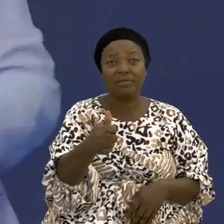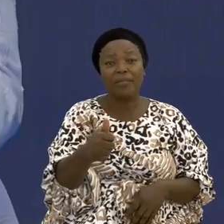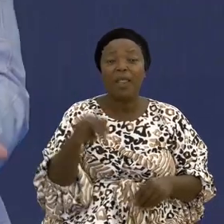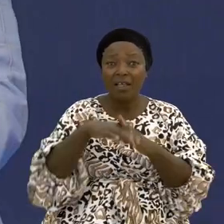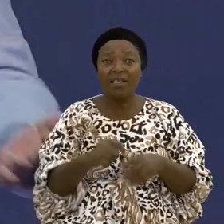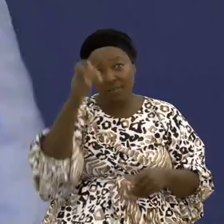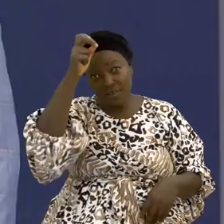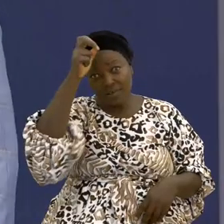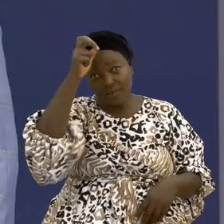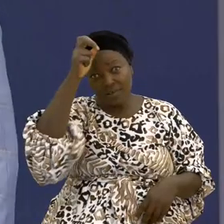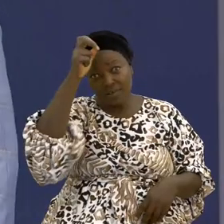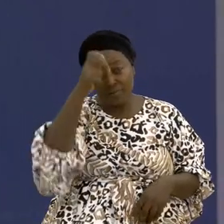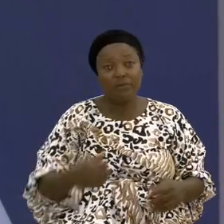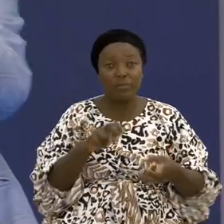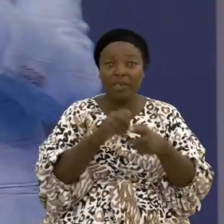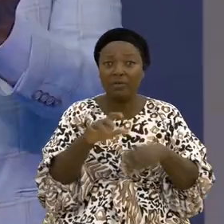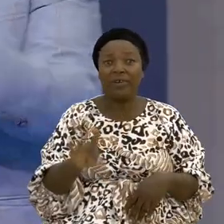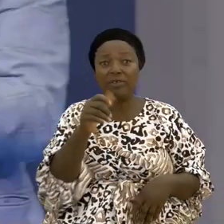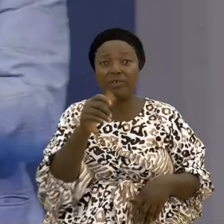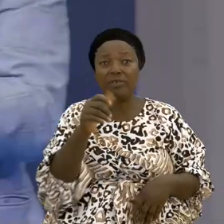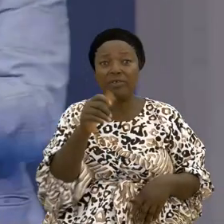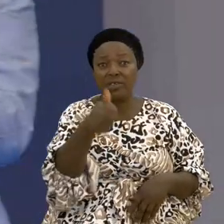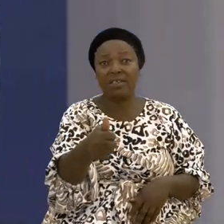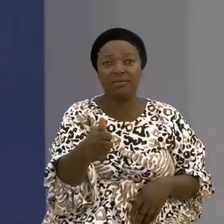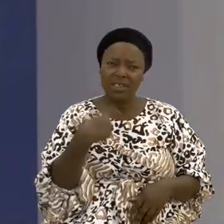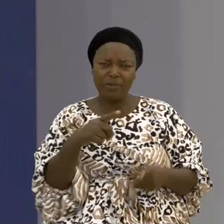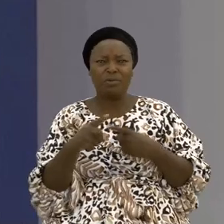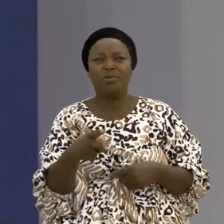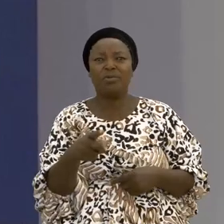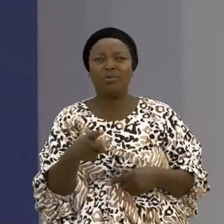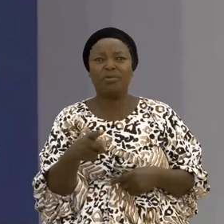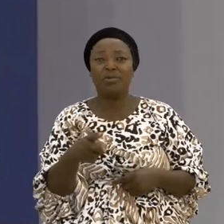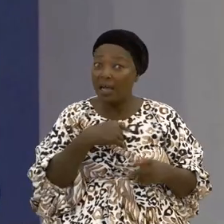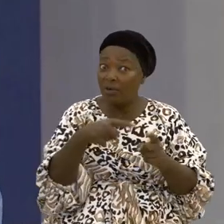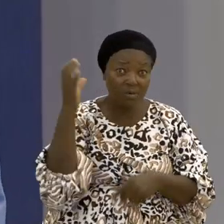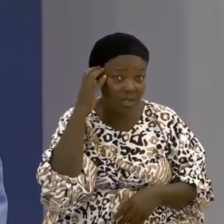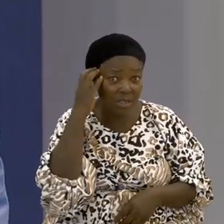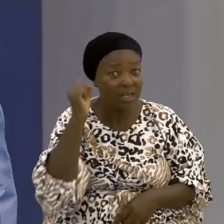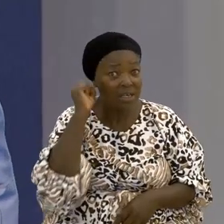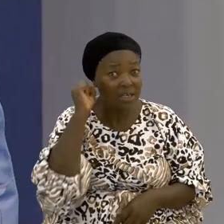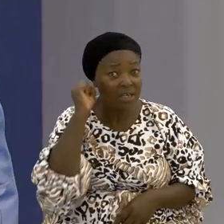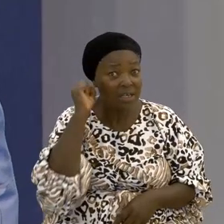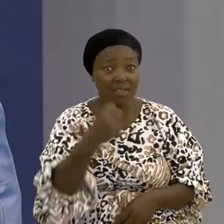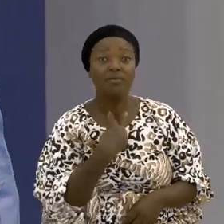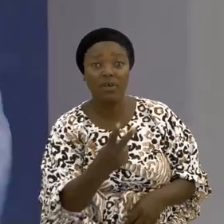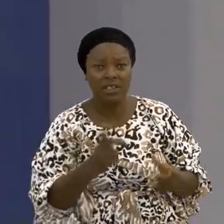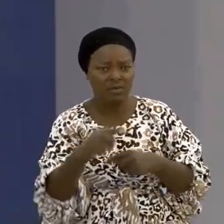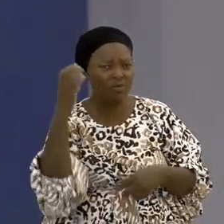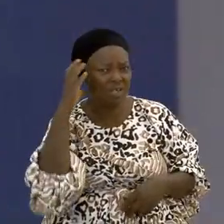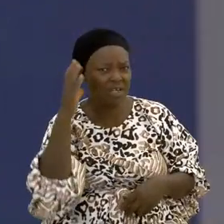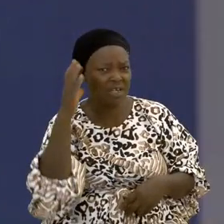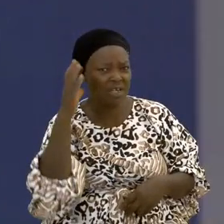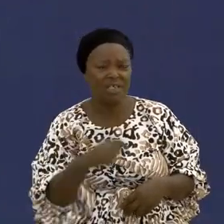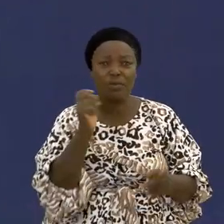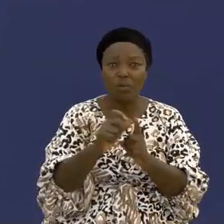the satanic affliction you find yourself, he speaks to you. And when you hear his voice, you hear his word,